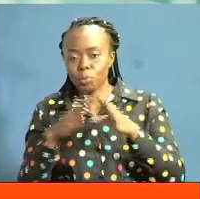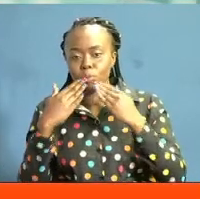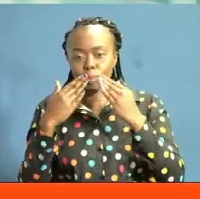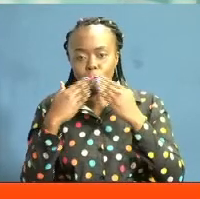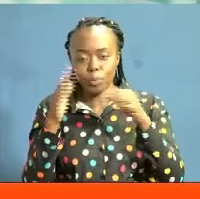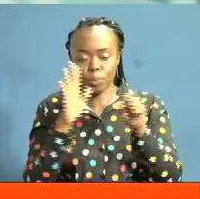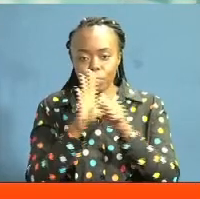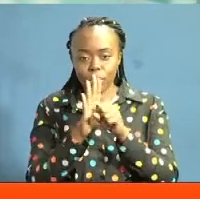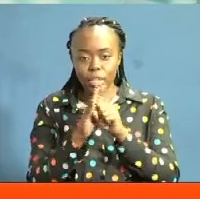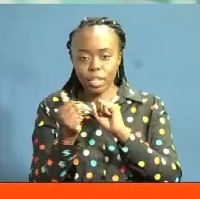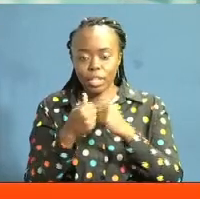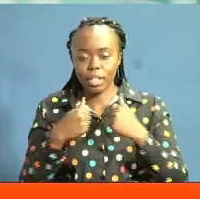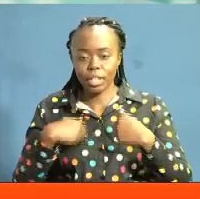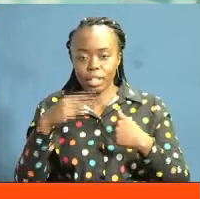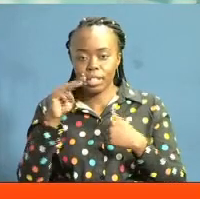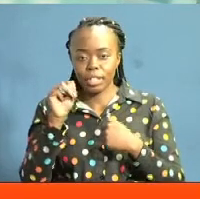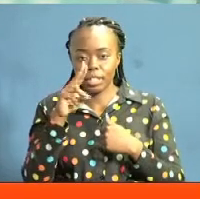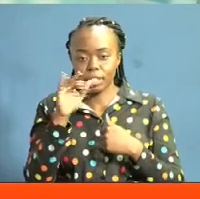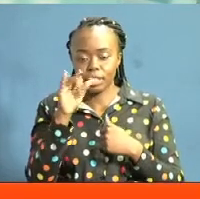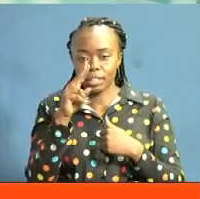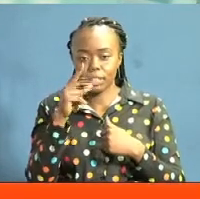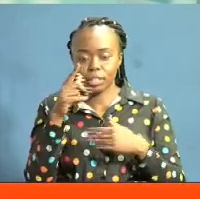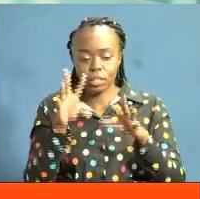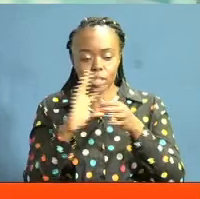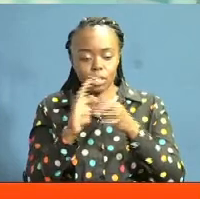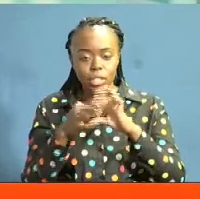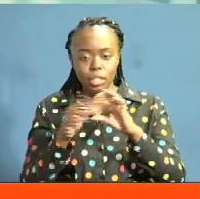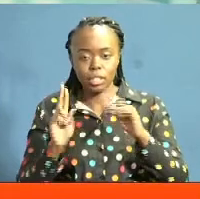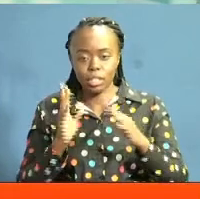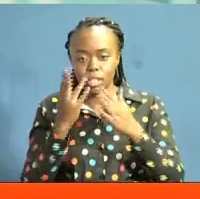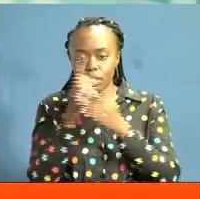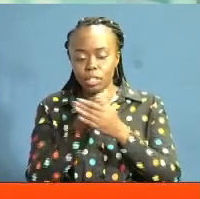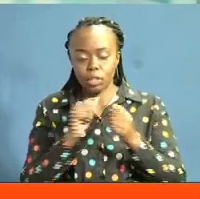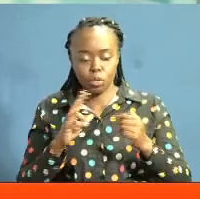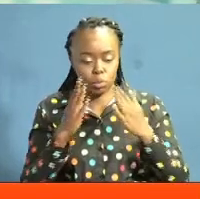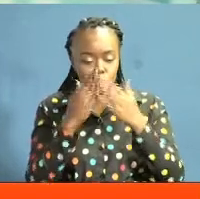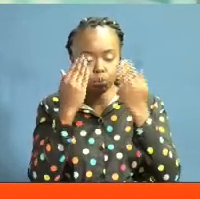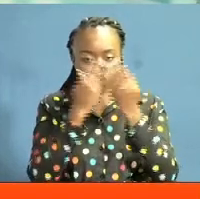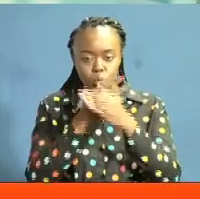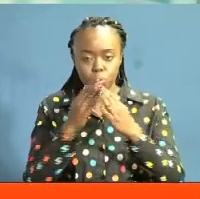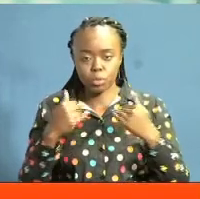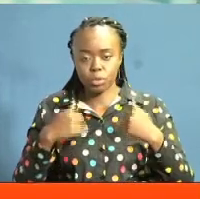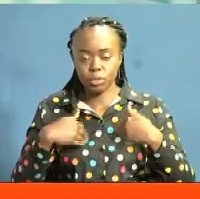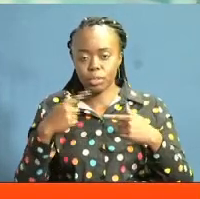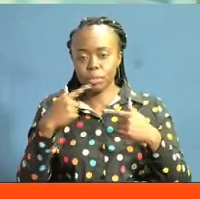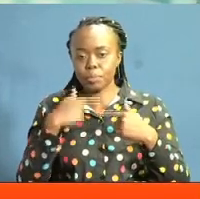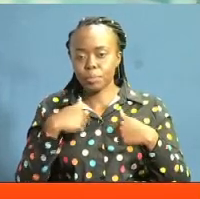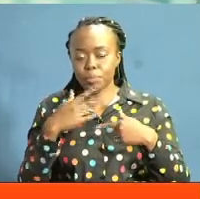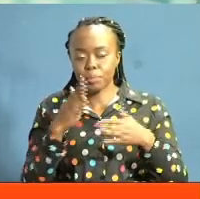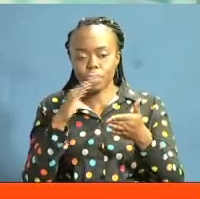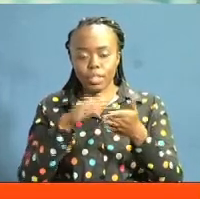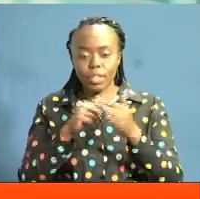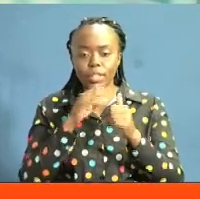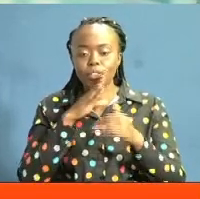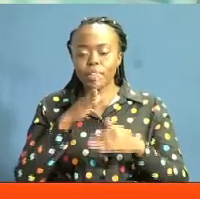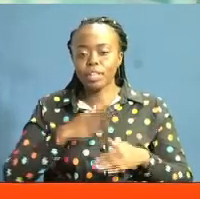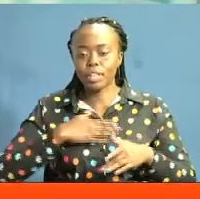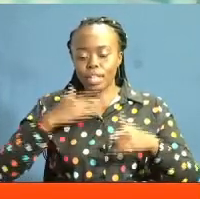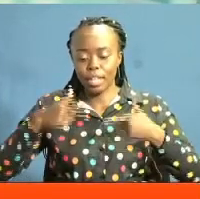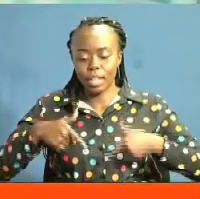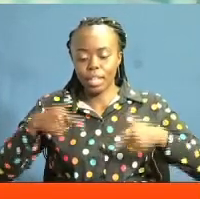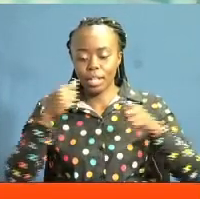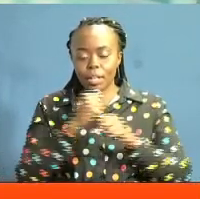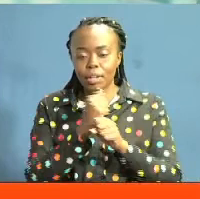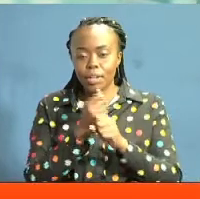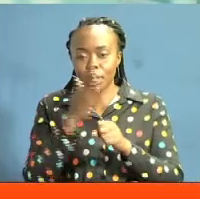indeed, Ms. Catherine Karira, for joining us tonight. Thank you very much for having me again. My passion in life is to make our